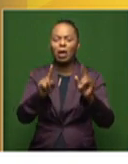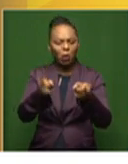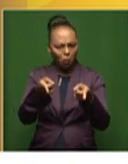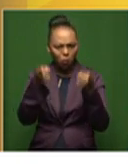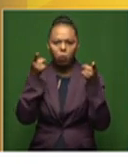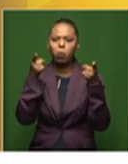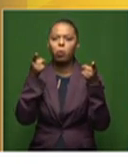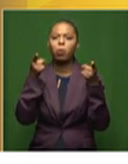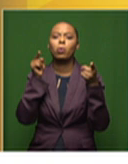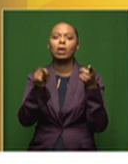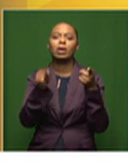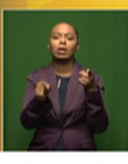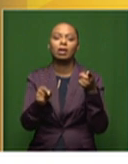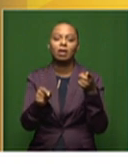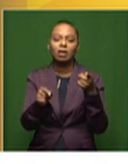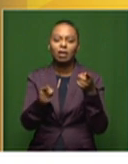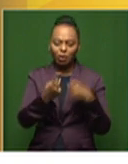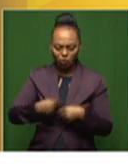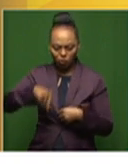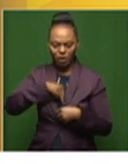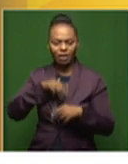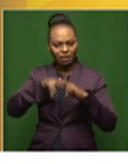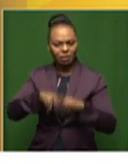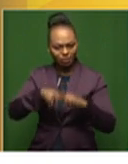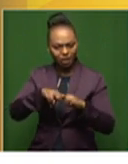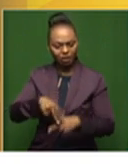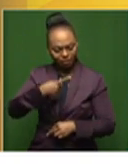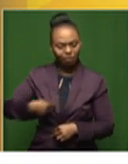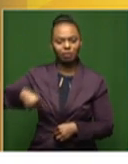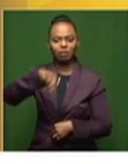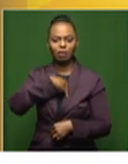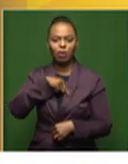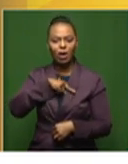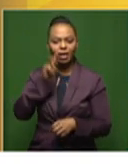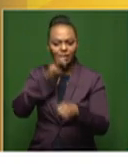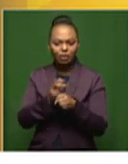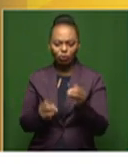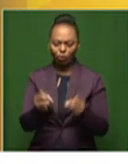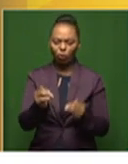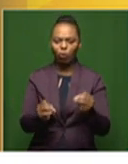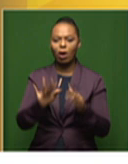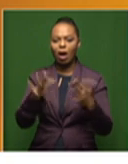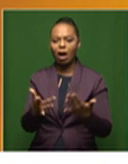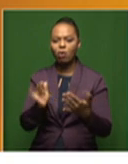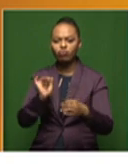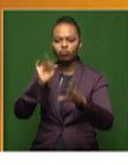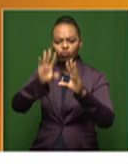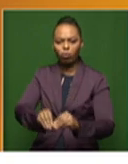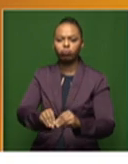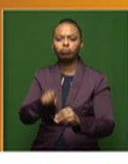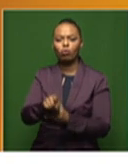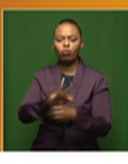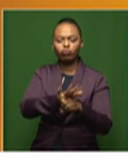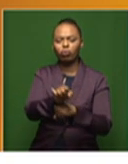And therefore, we have to take necessary steps to ensure that it doesn't cause more damage in our society. So what's the way